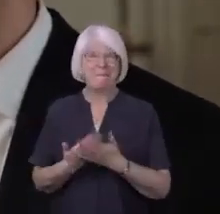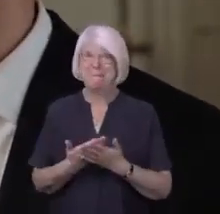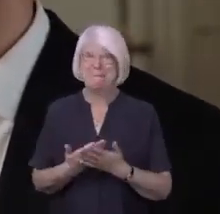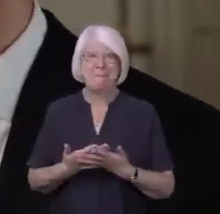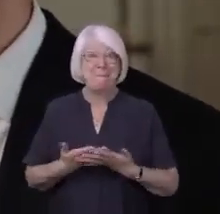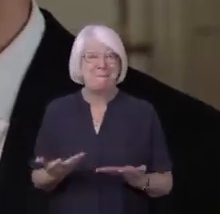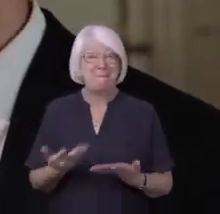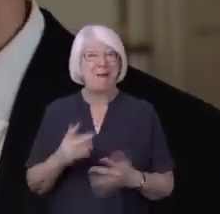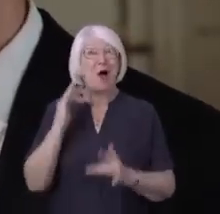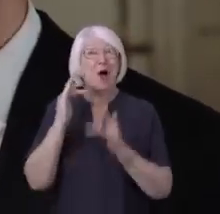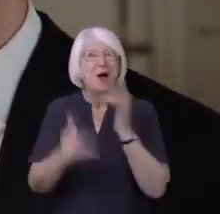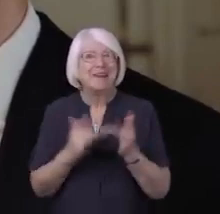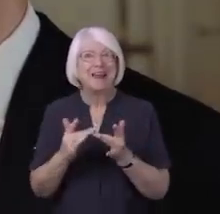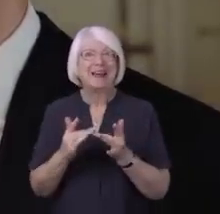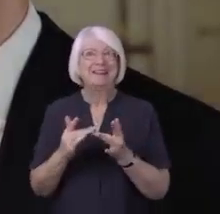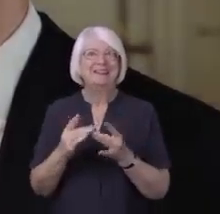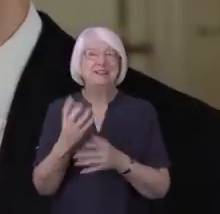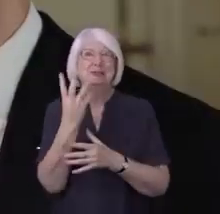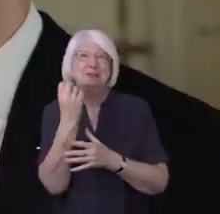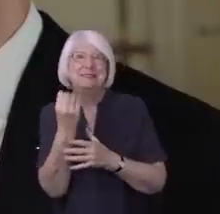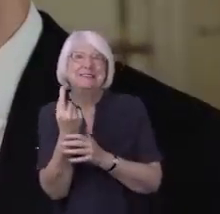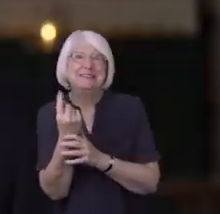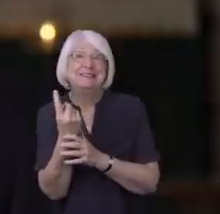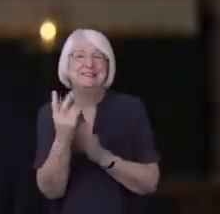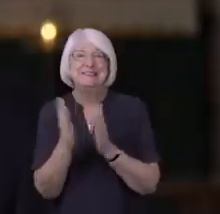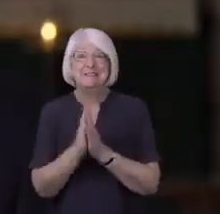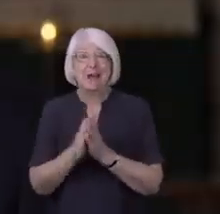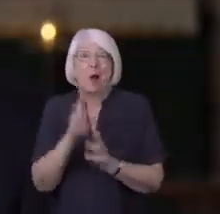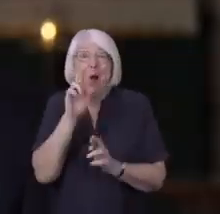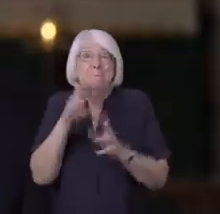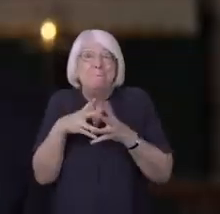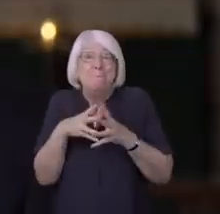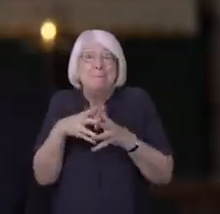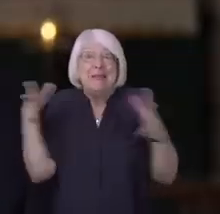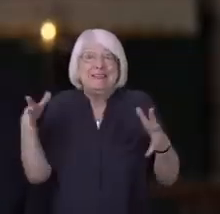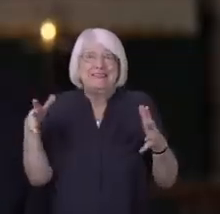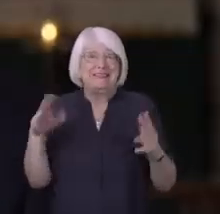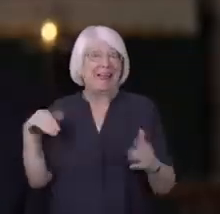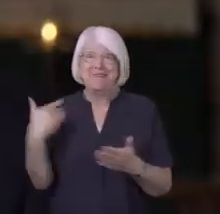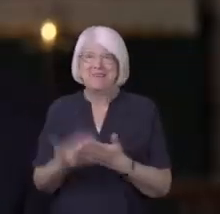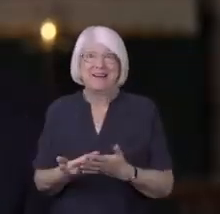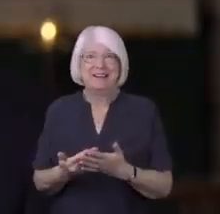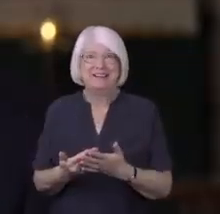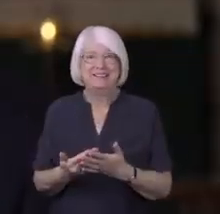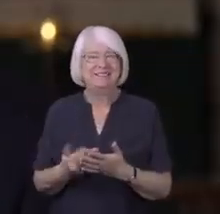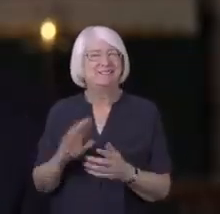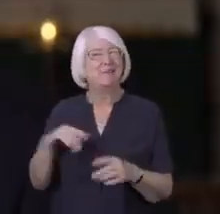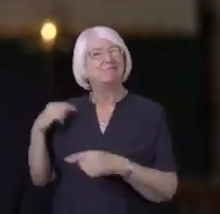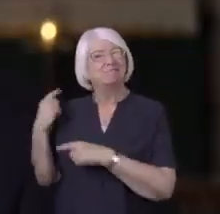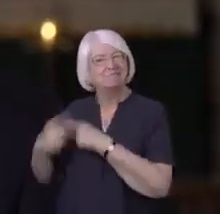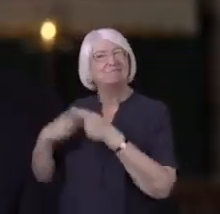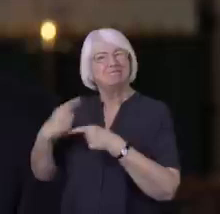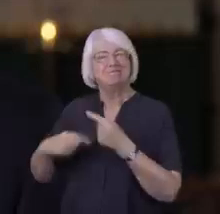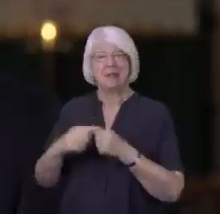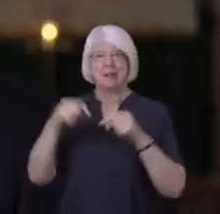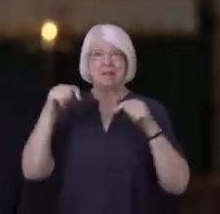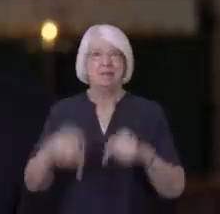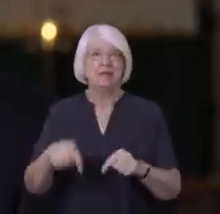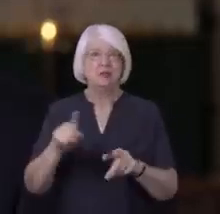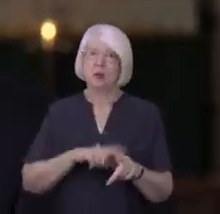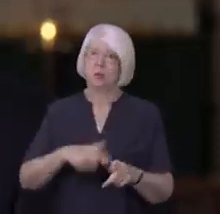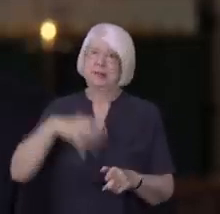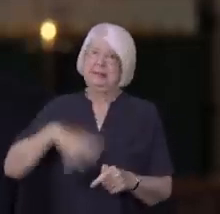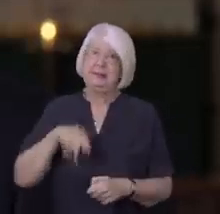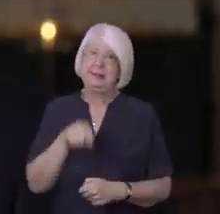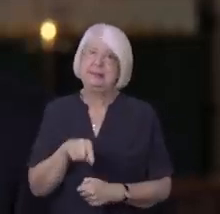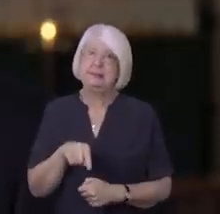and I hope it will be the biggest Christingle service ever. Of all the years we've ever had Christingle, I think we need Christingle this year the